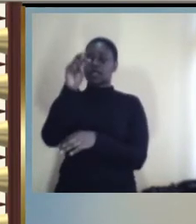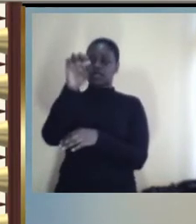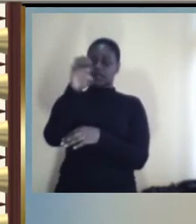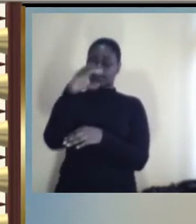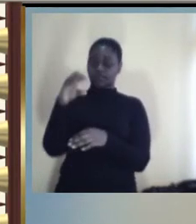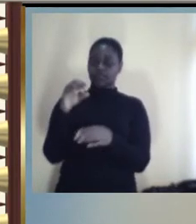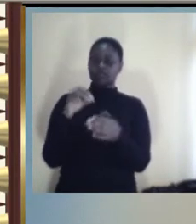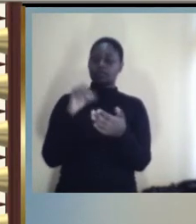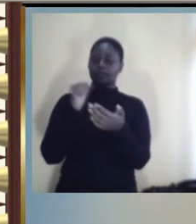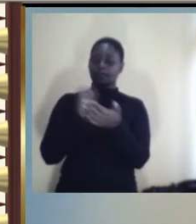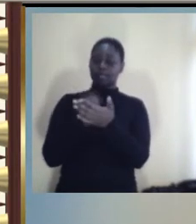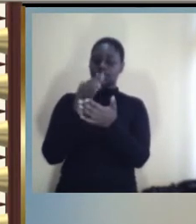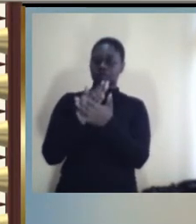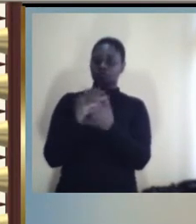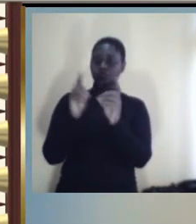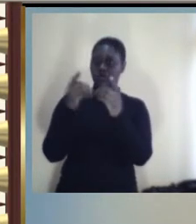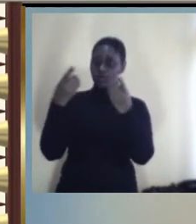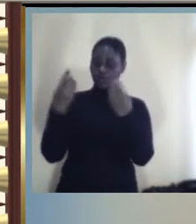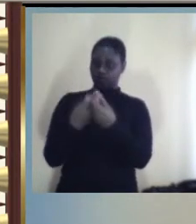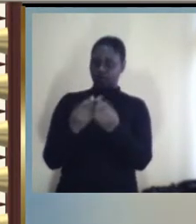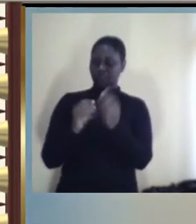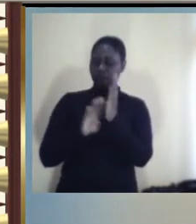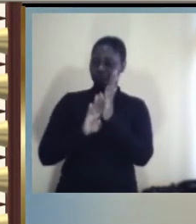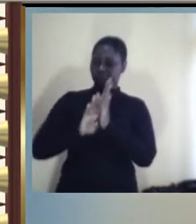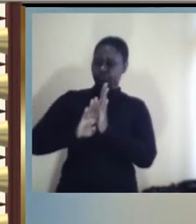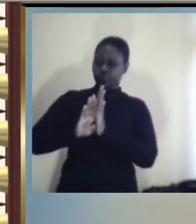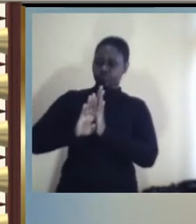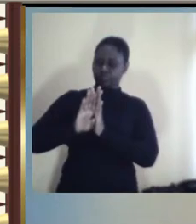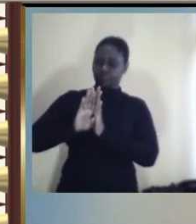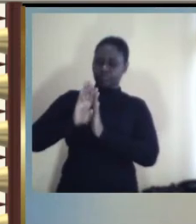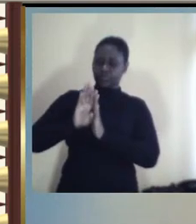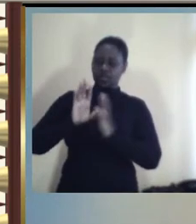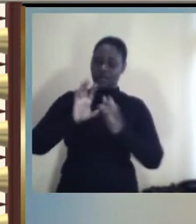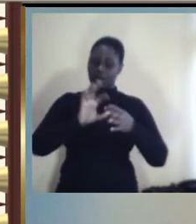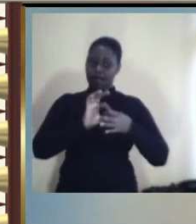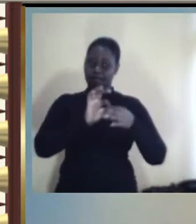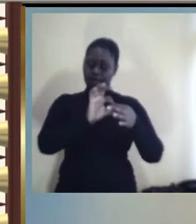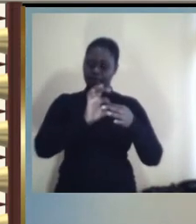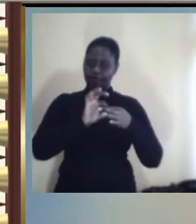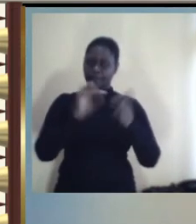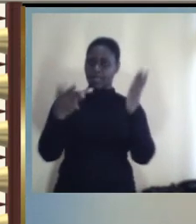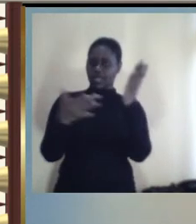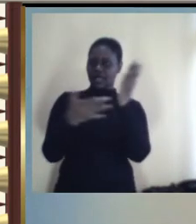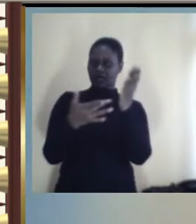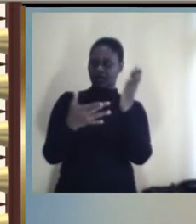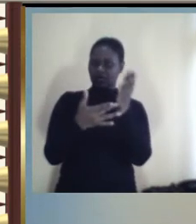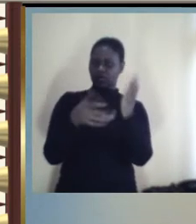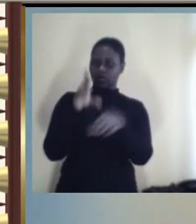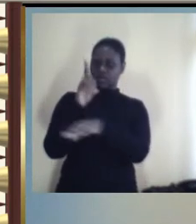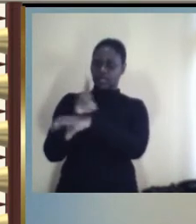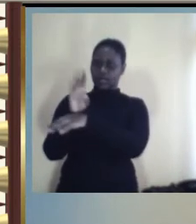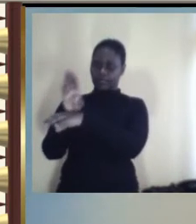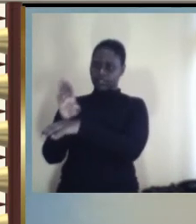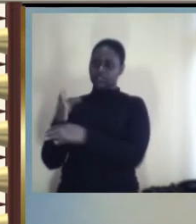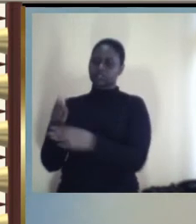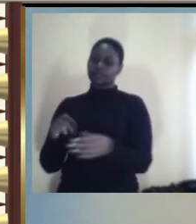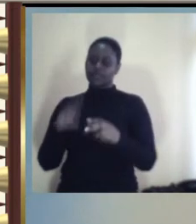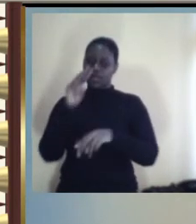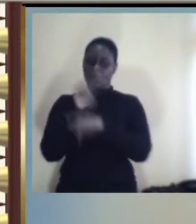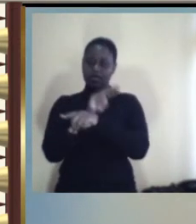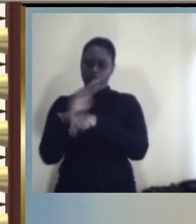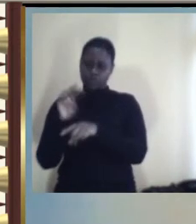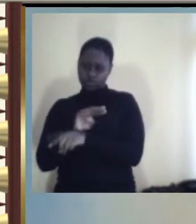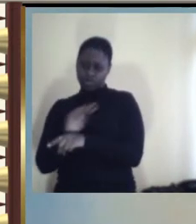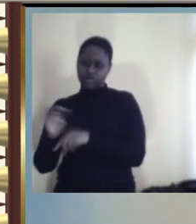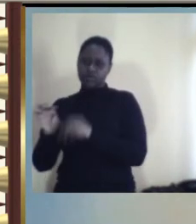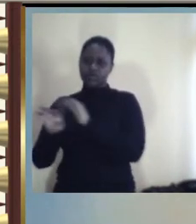also ensure that the department develops a reliable electronic database and monitoring tool for the